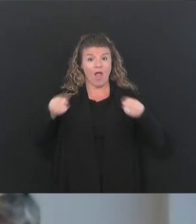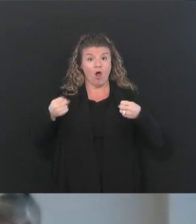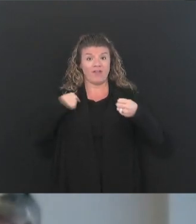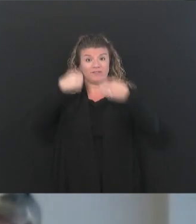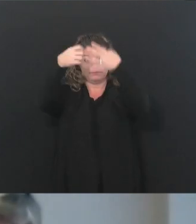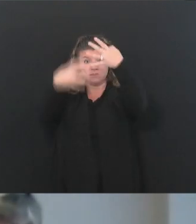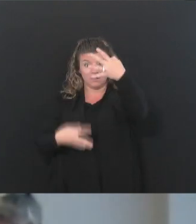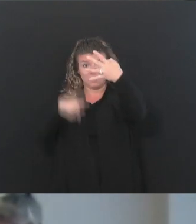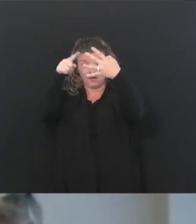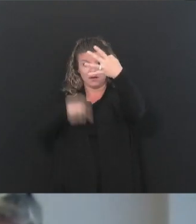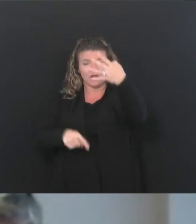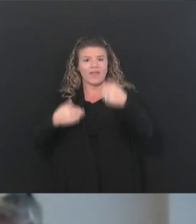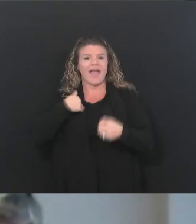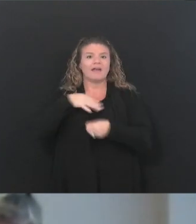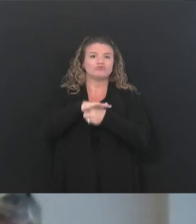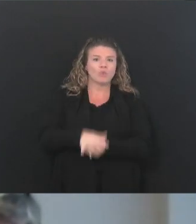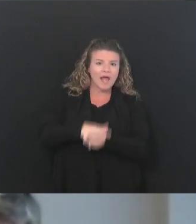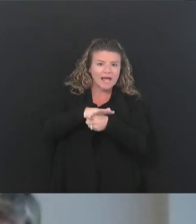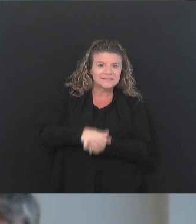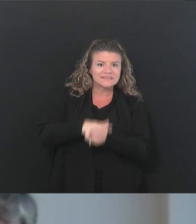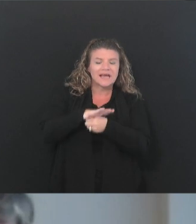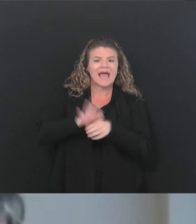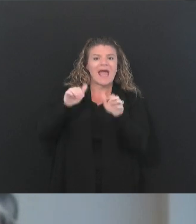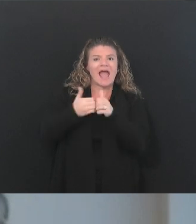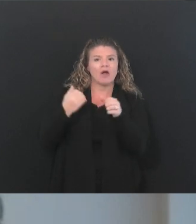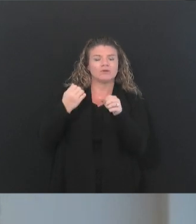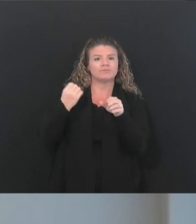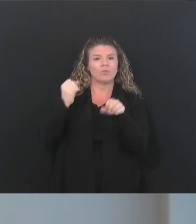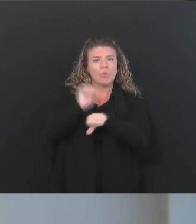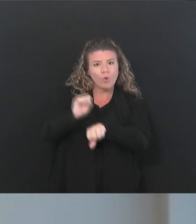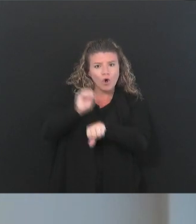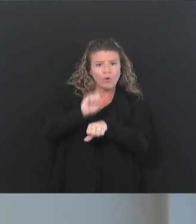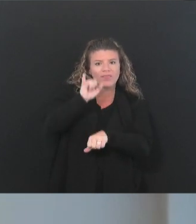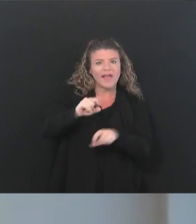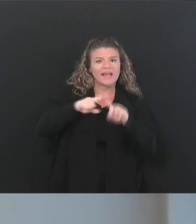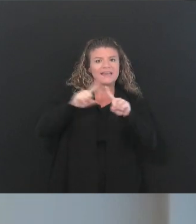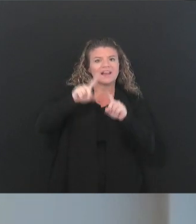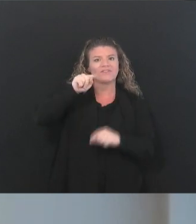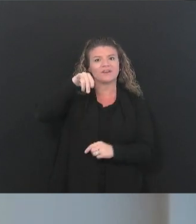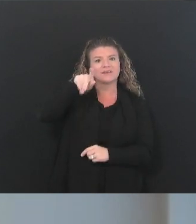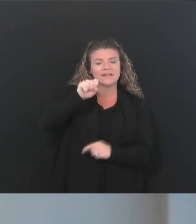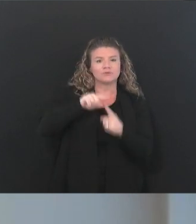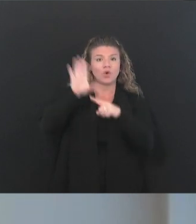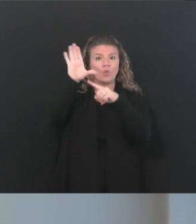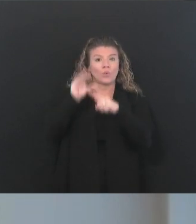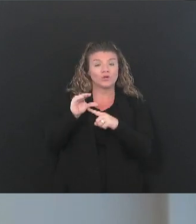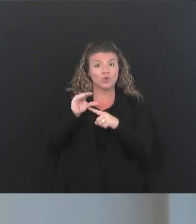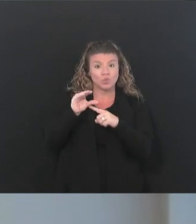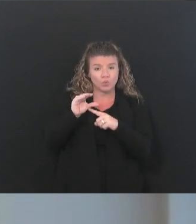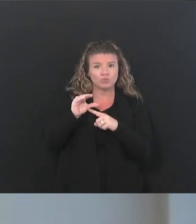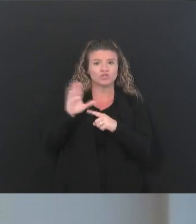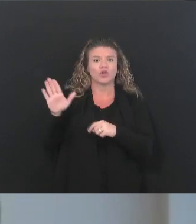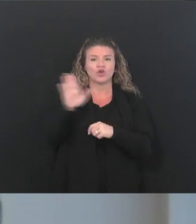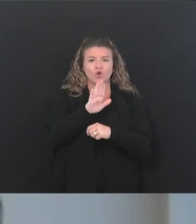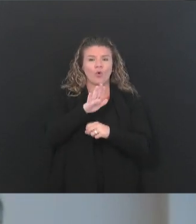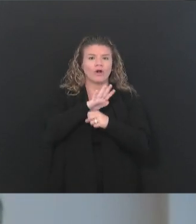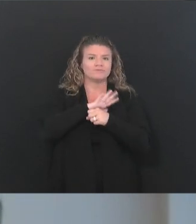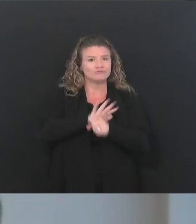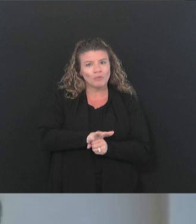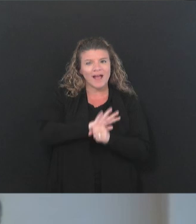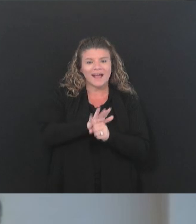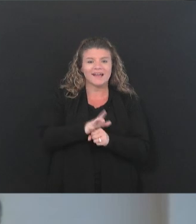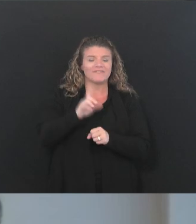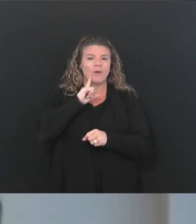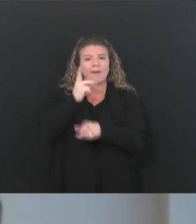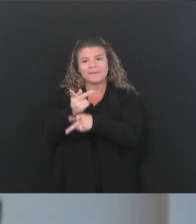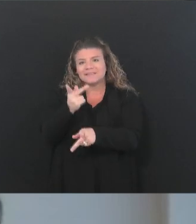on stress and coping, providing tips there for reducing stress for parents and caregivers,